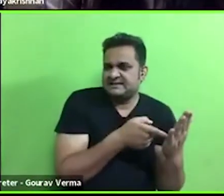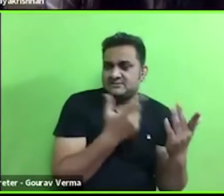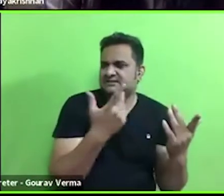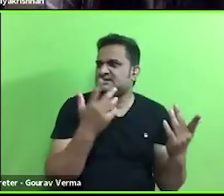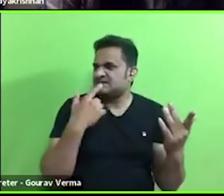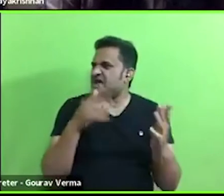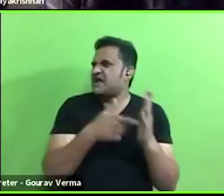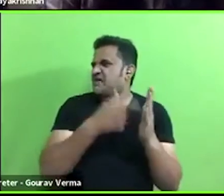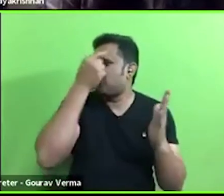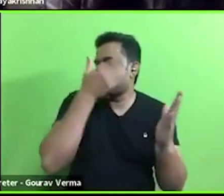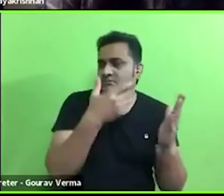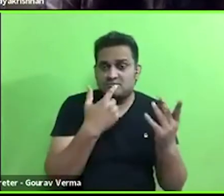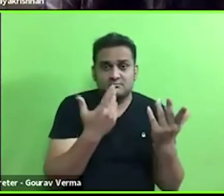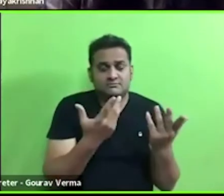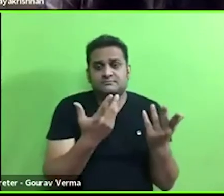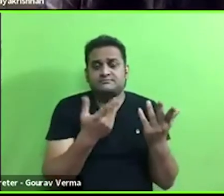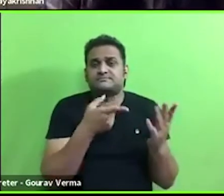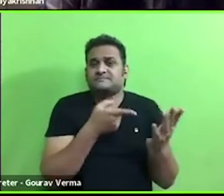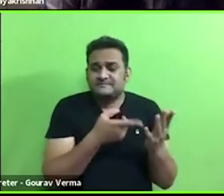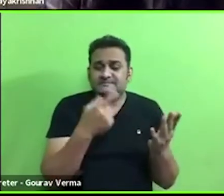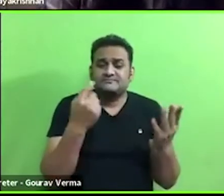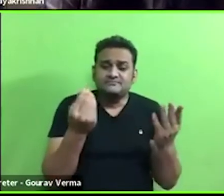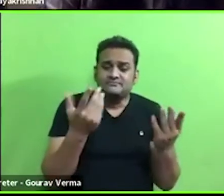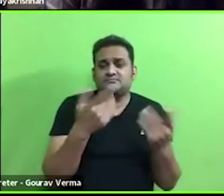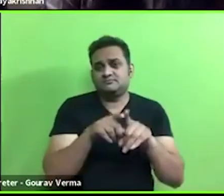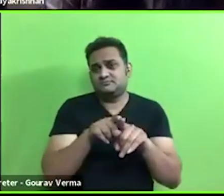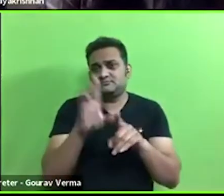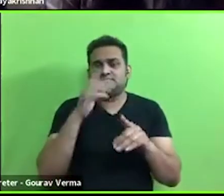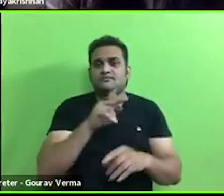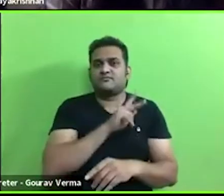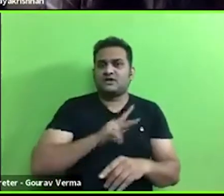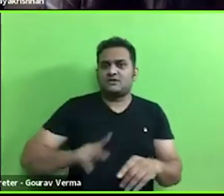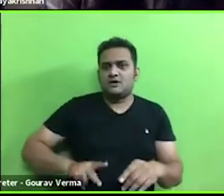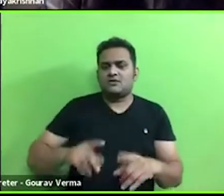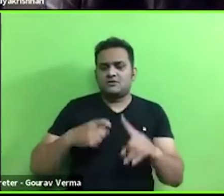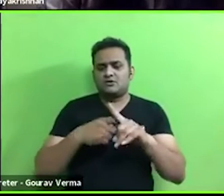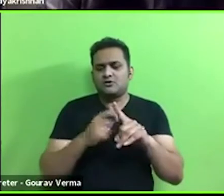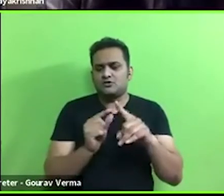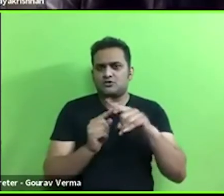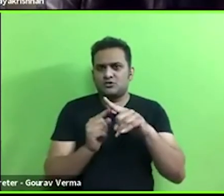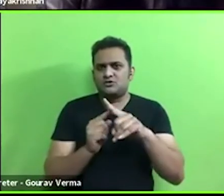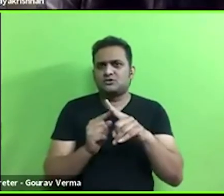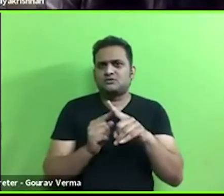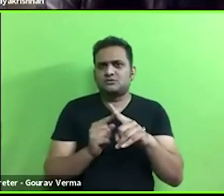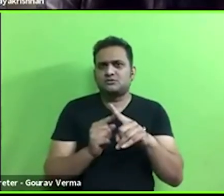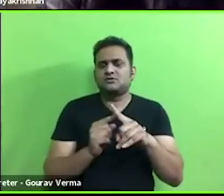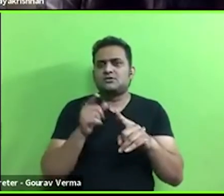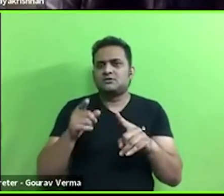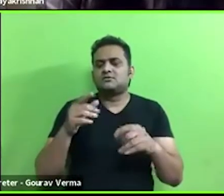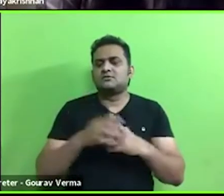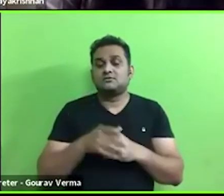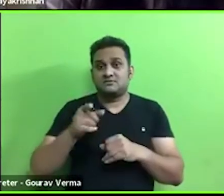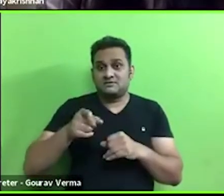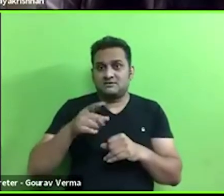here? So that is something we try. For example, we do a Carnatic Koothu. We do this performance called Carnatic Koothu. In